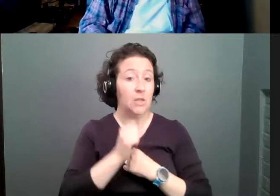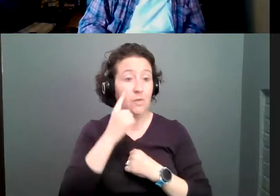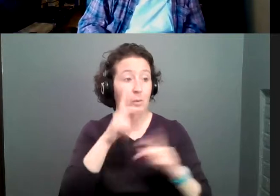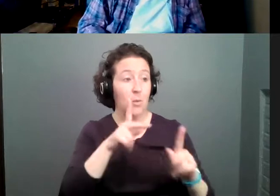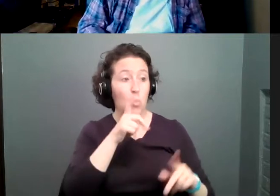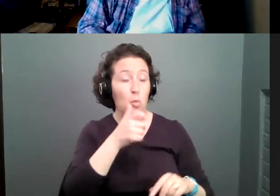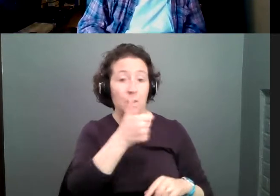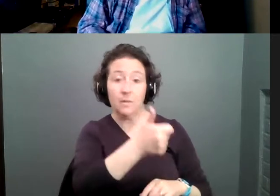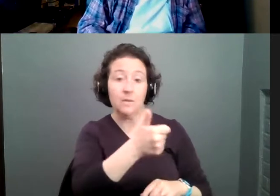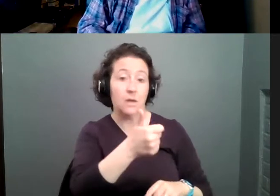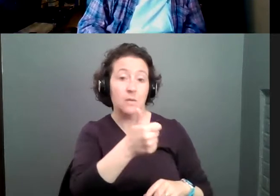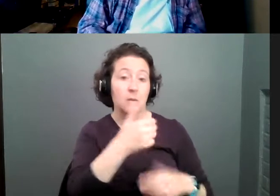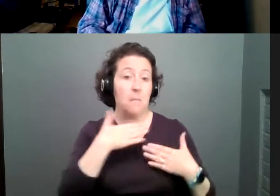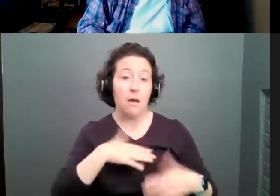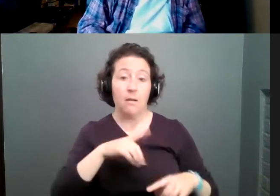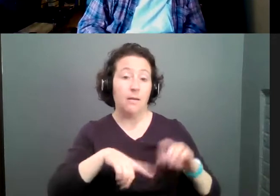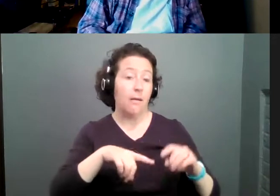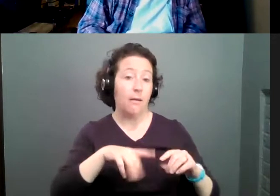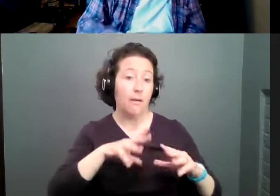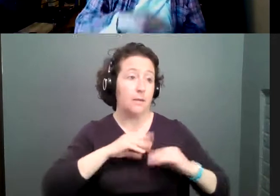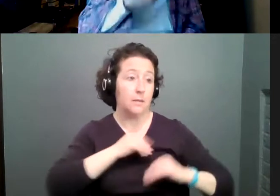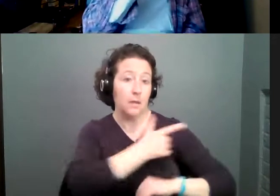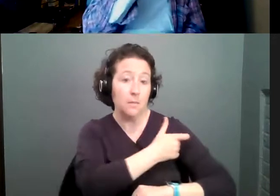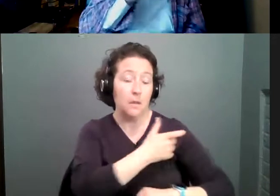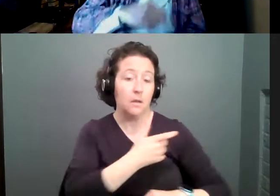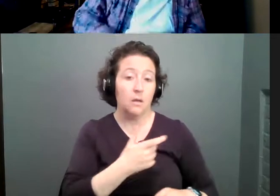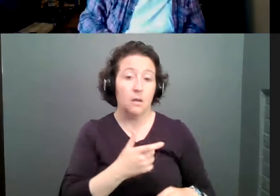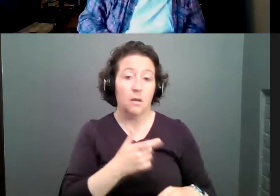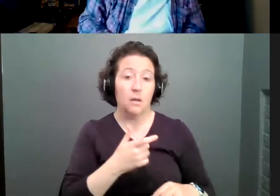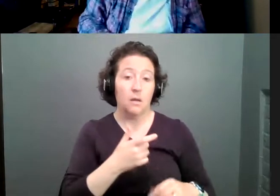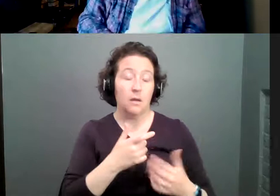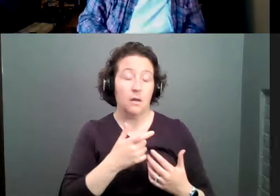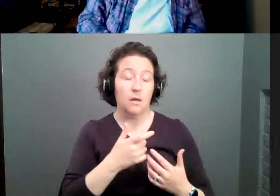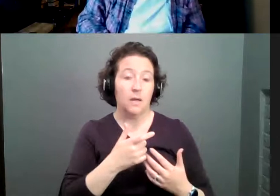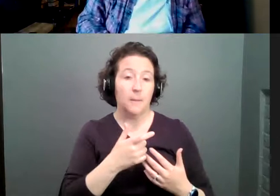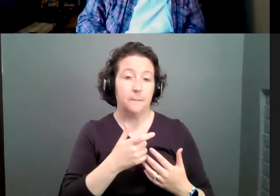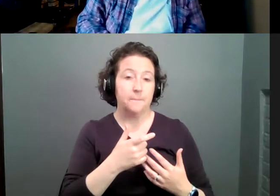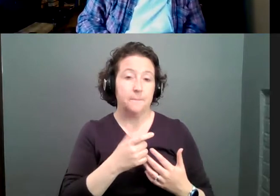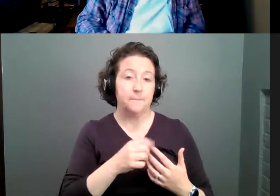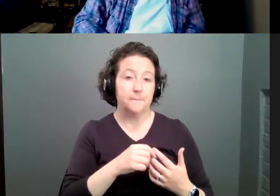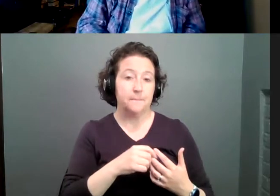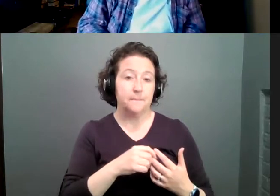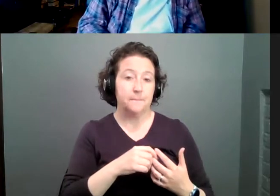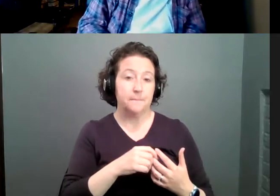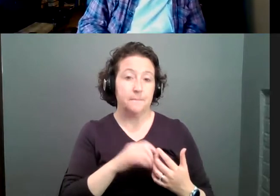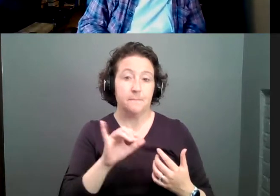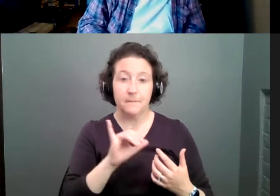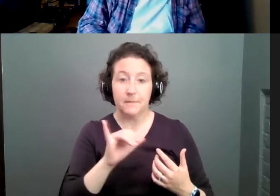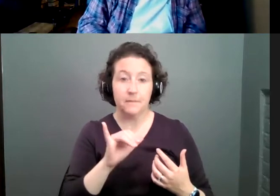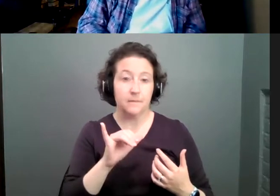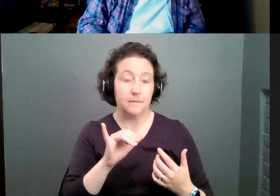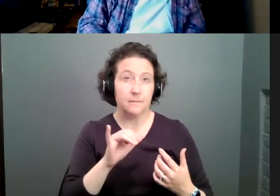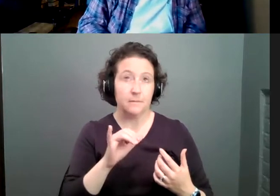immunized or cannot respond optimally to immunization, like large numbers